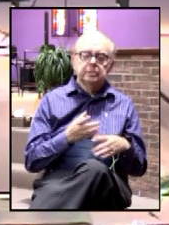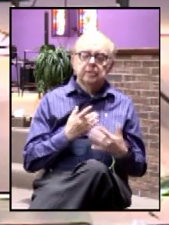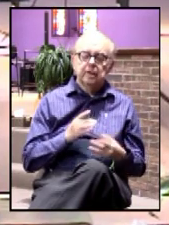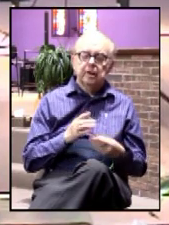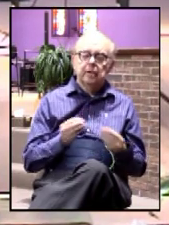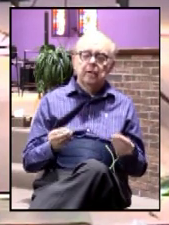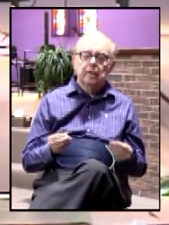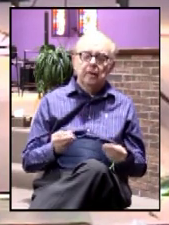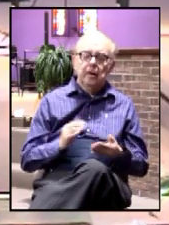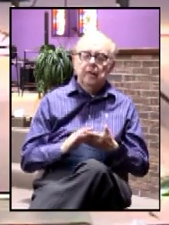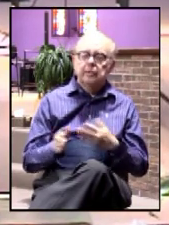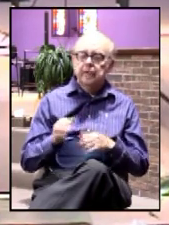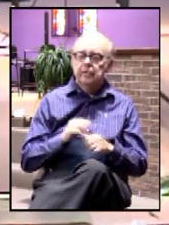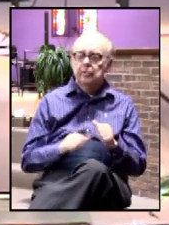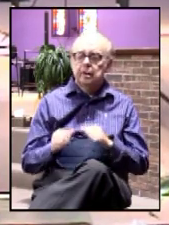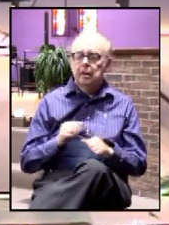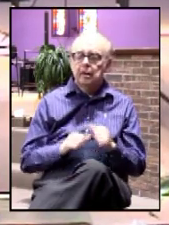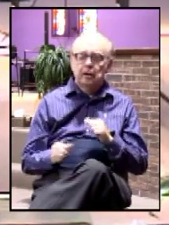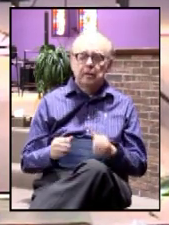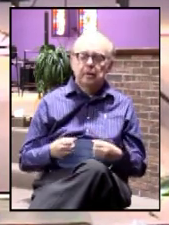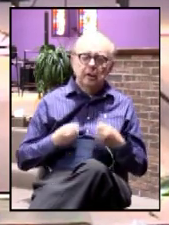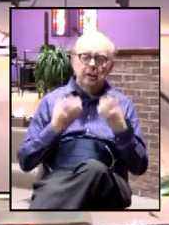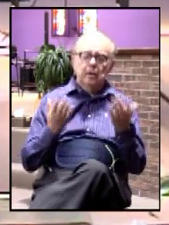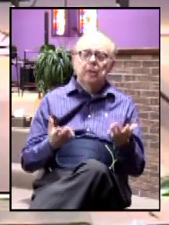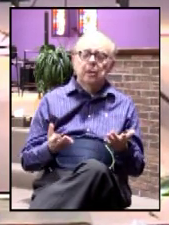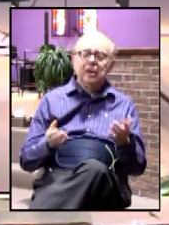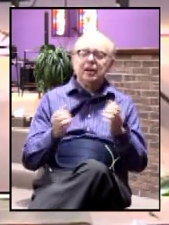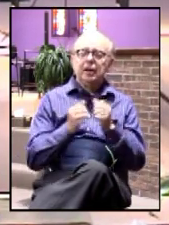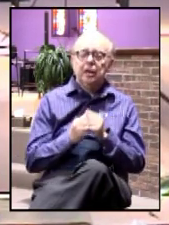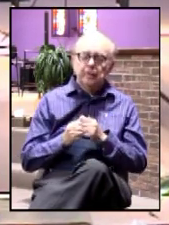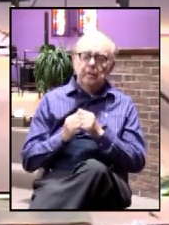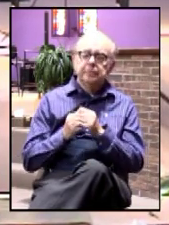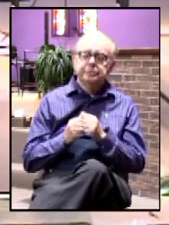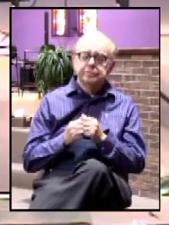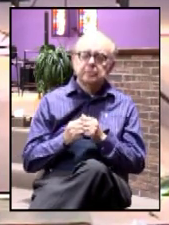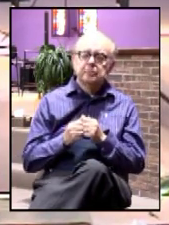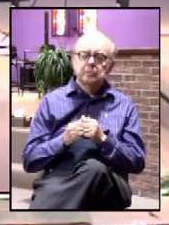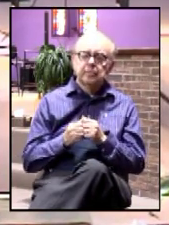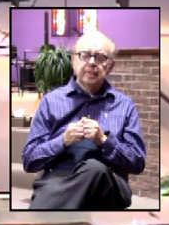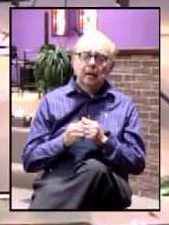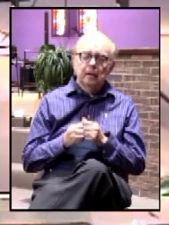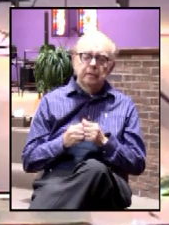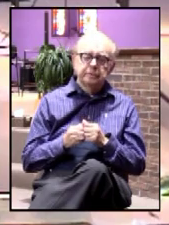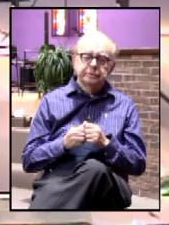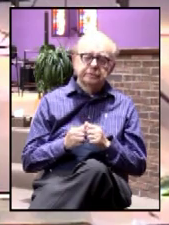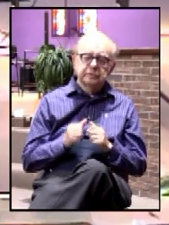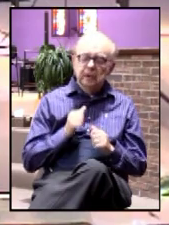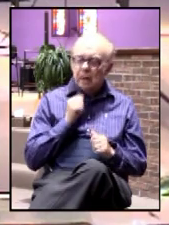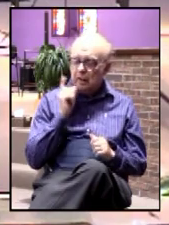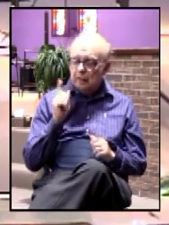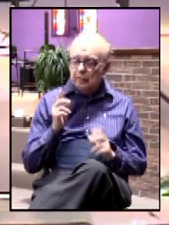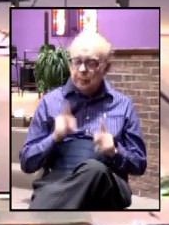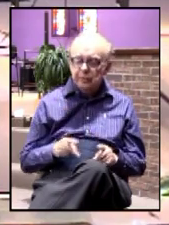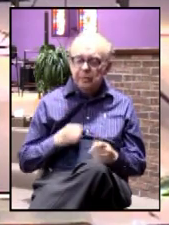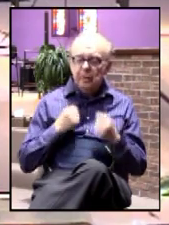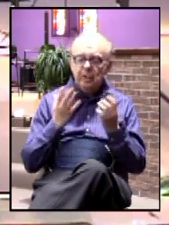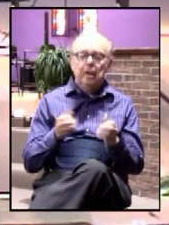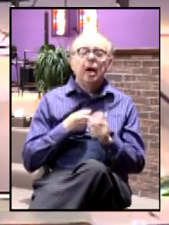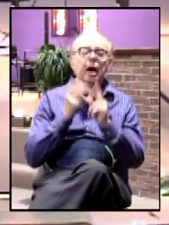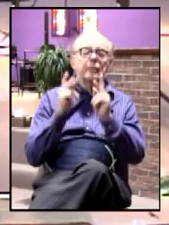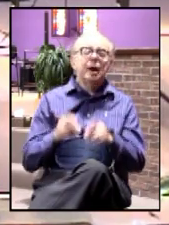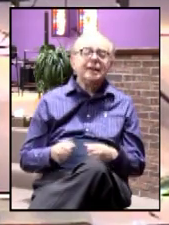tenderhearted and forgiving one another, sacrificing together. Not one person